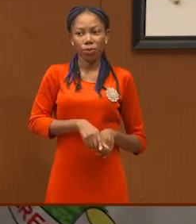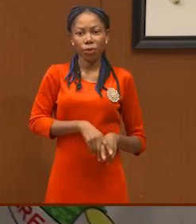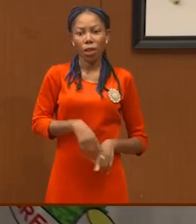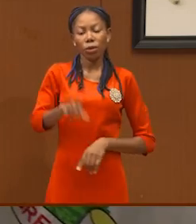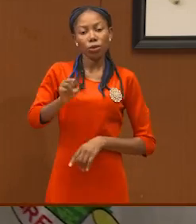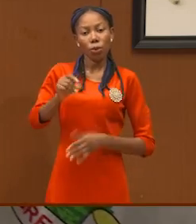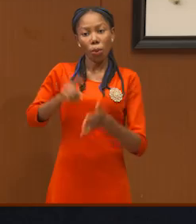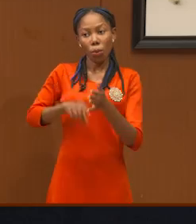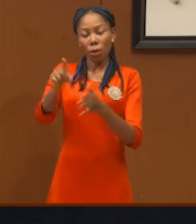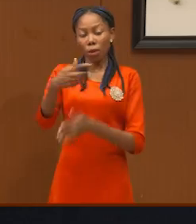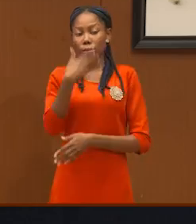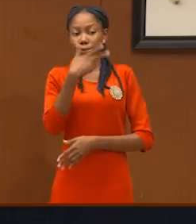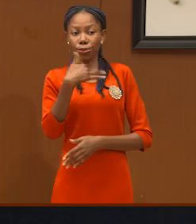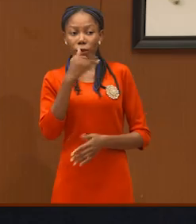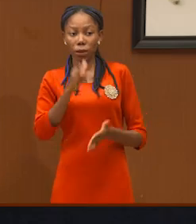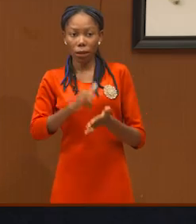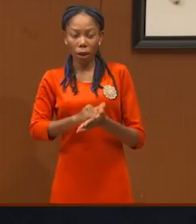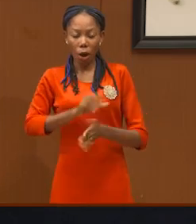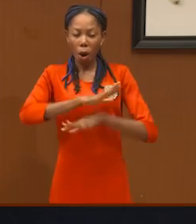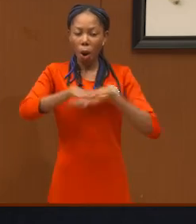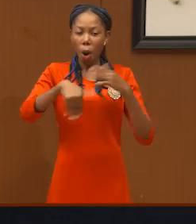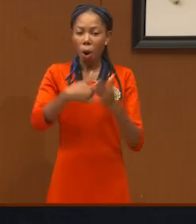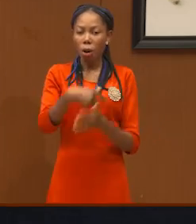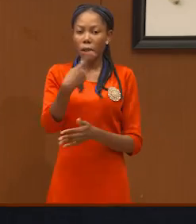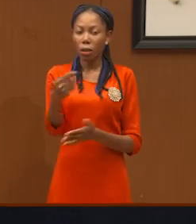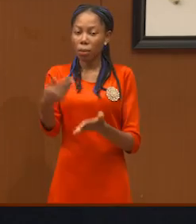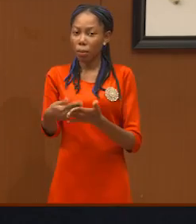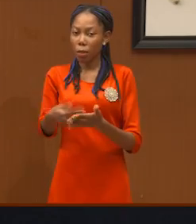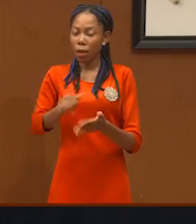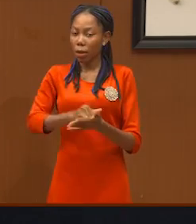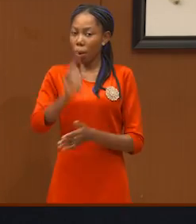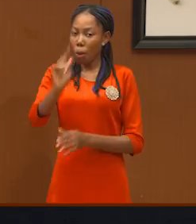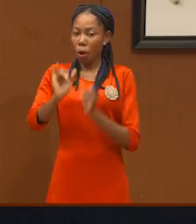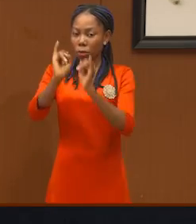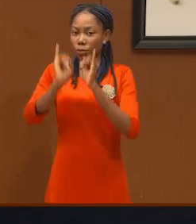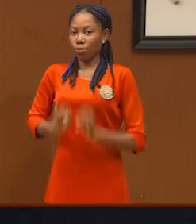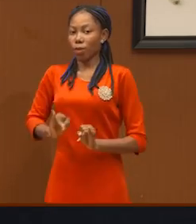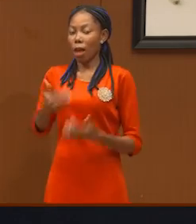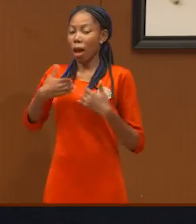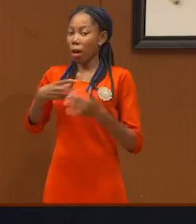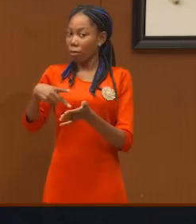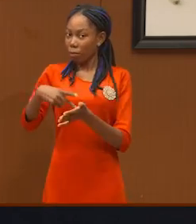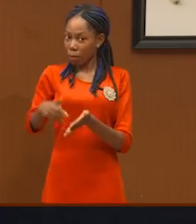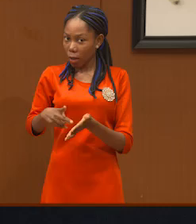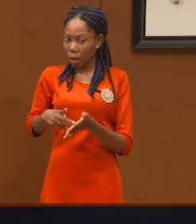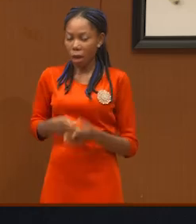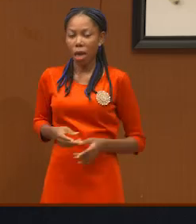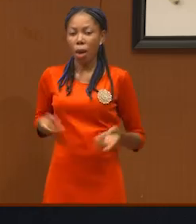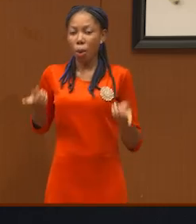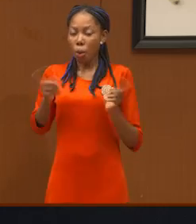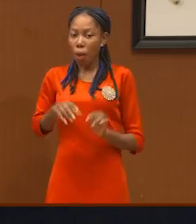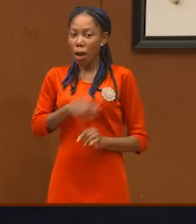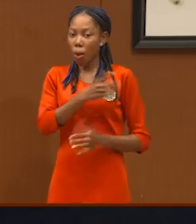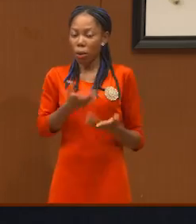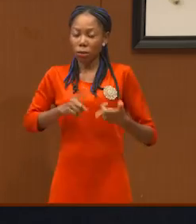was even saying, man, is that all this money that every individual pay concerning that meter, when they wanted to pay their